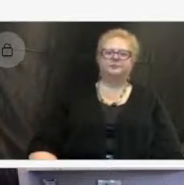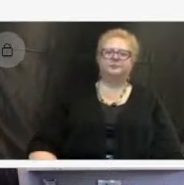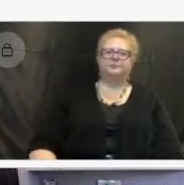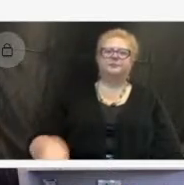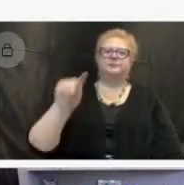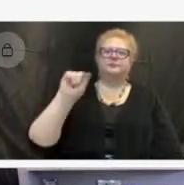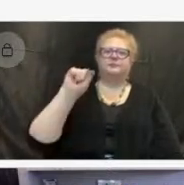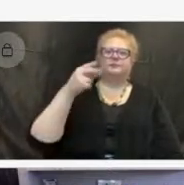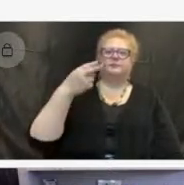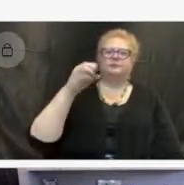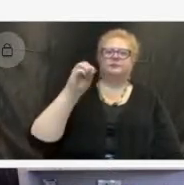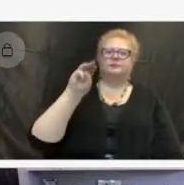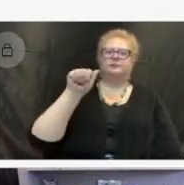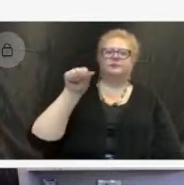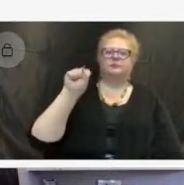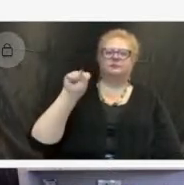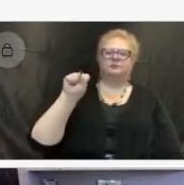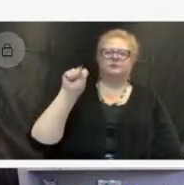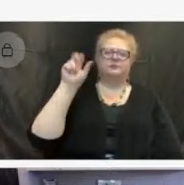Commissioner Thomas, can you hear me?